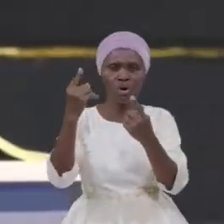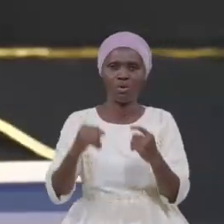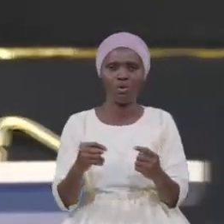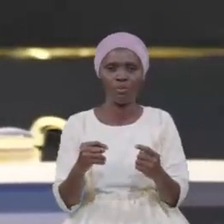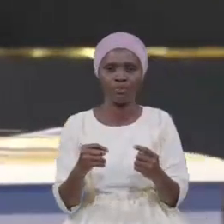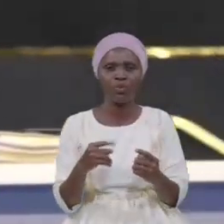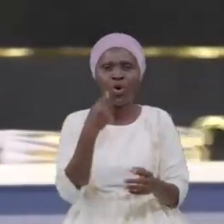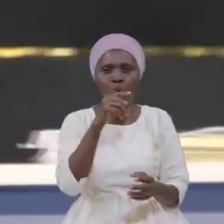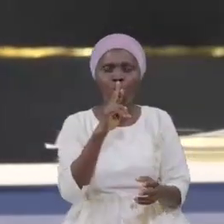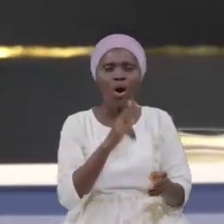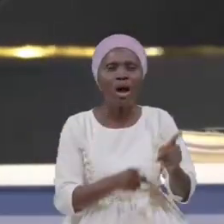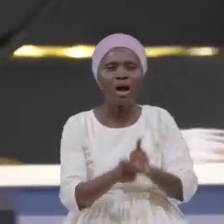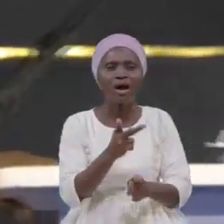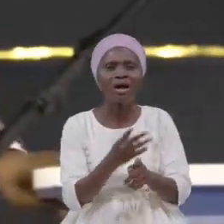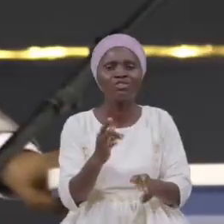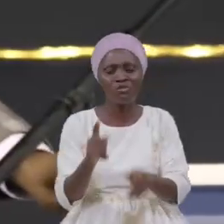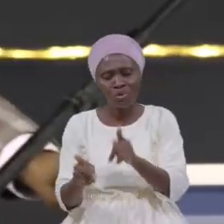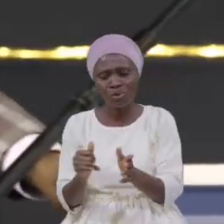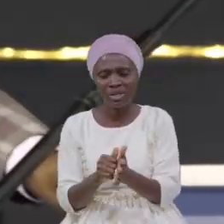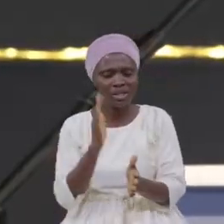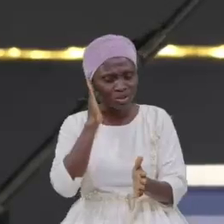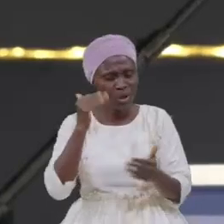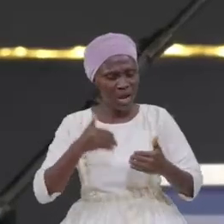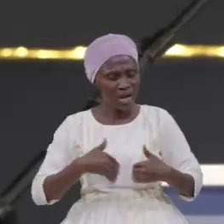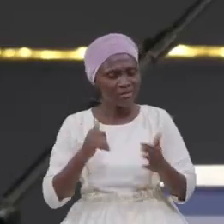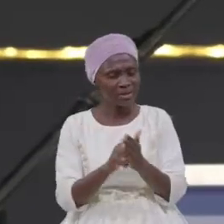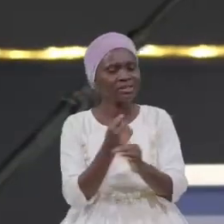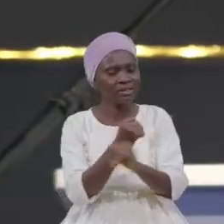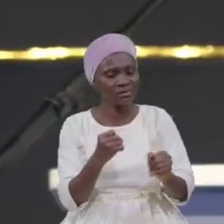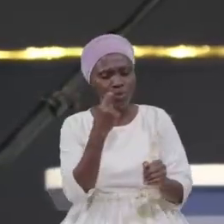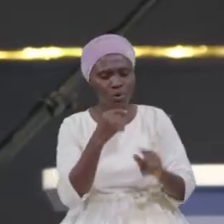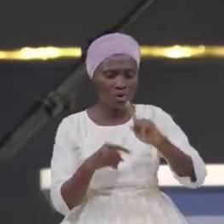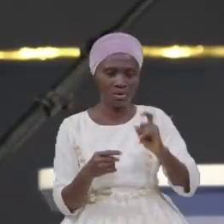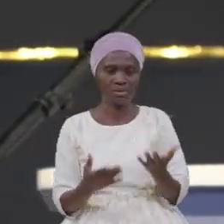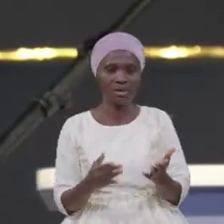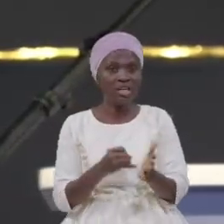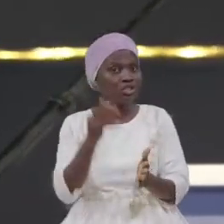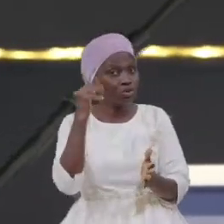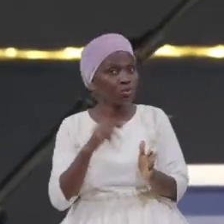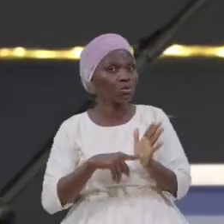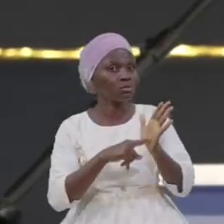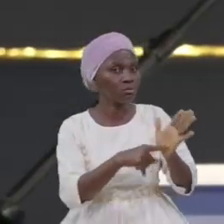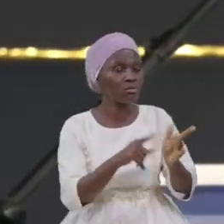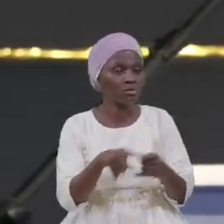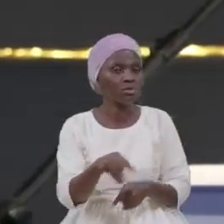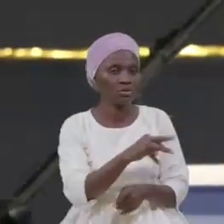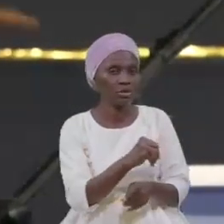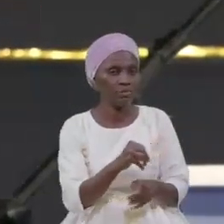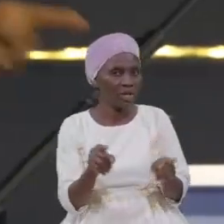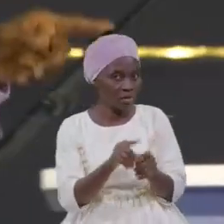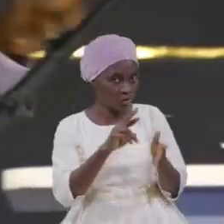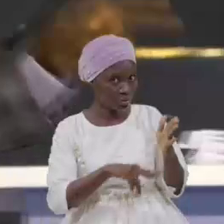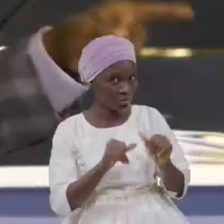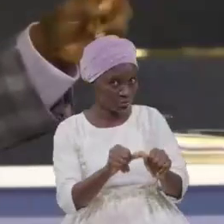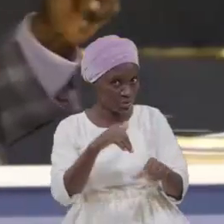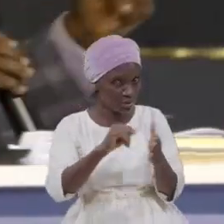will have that salvation? It was revealed to them, as you read on in that passage, it